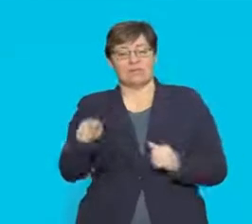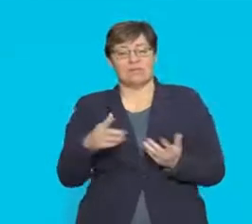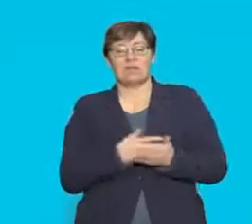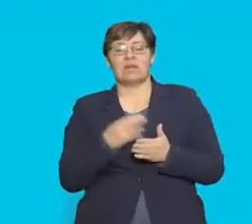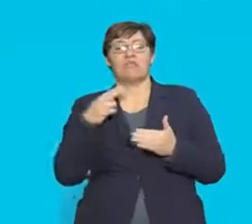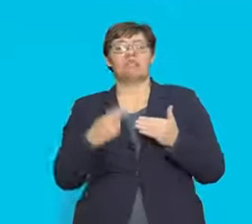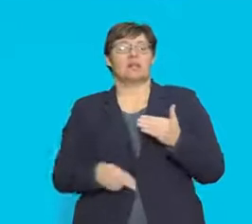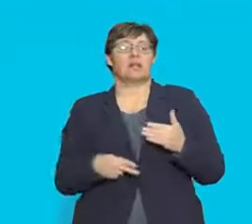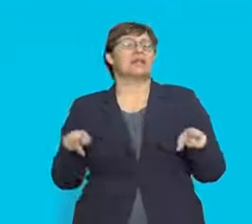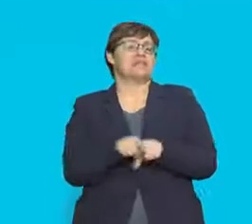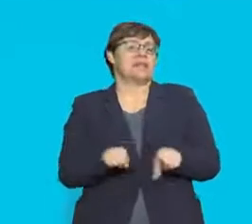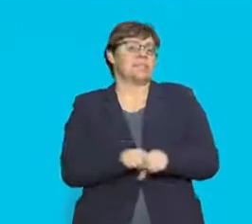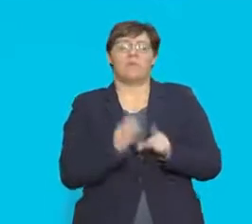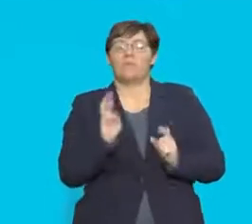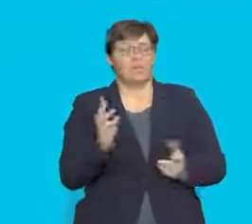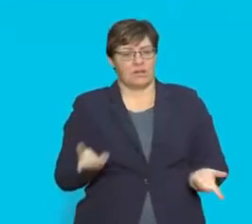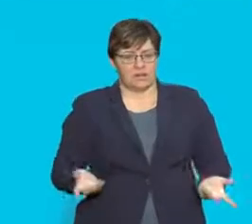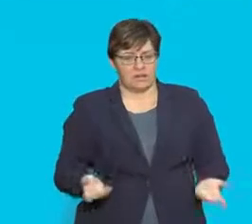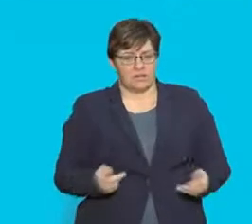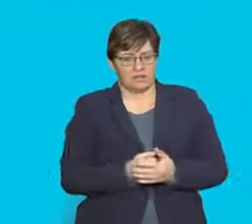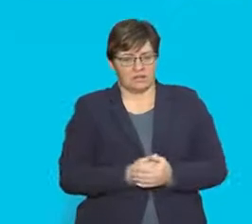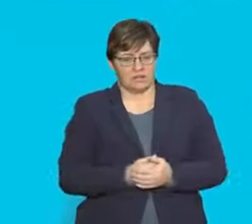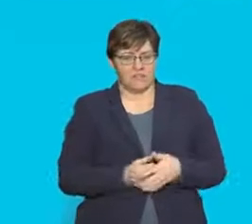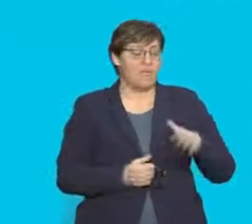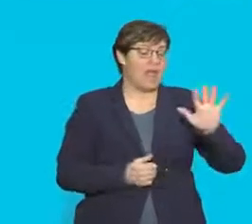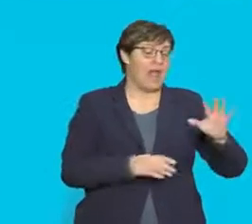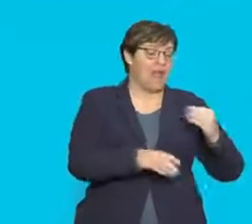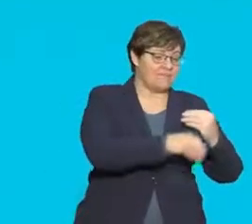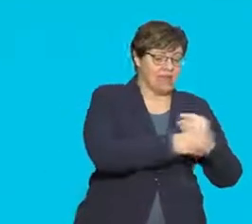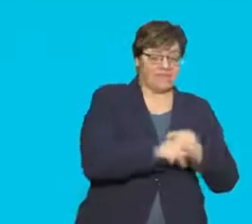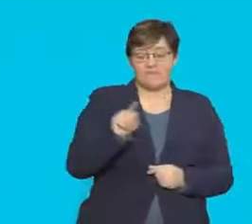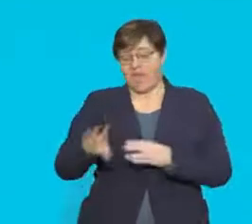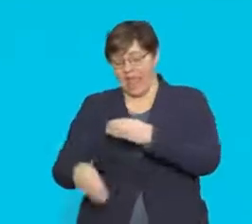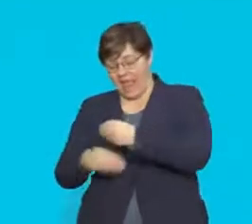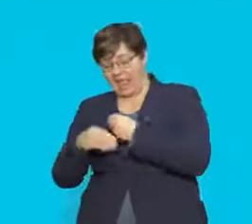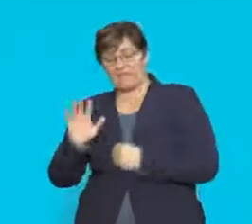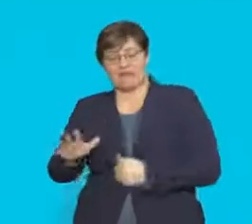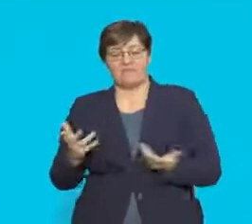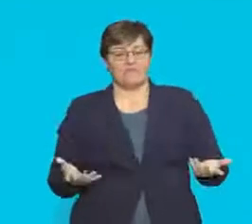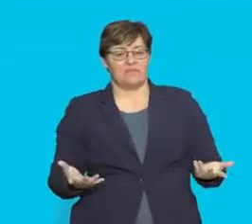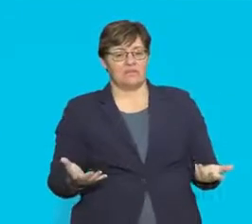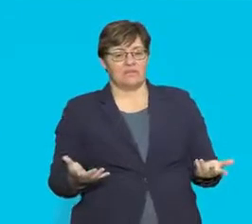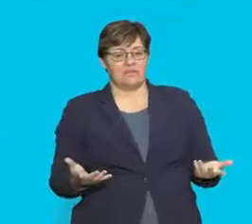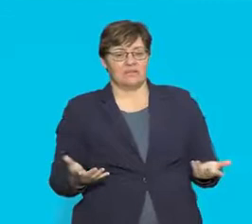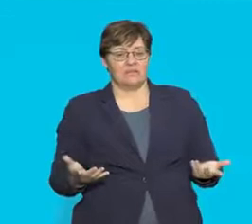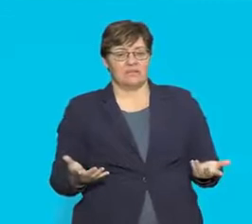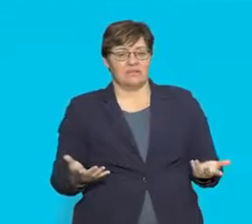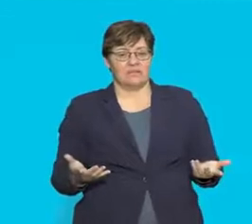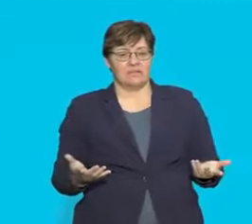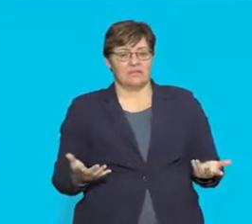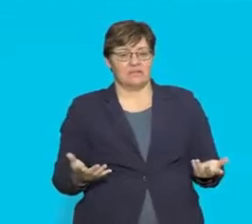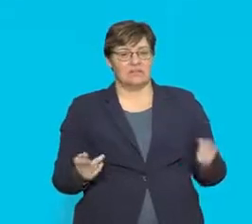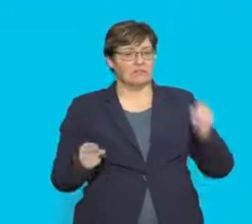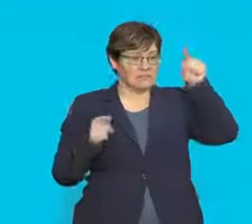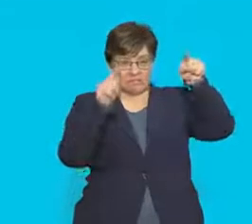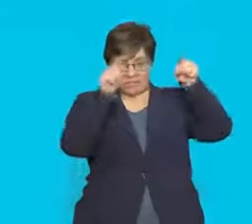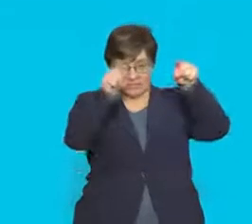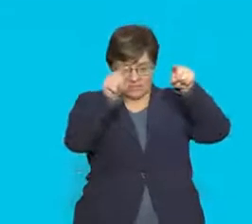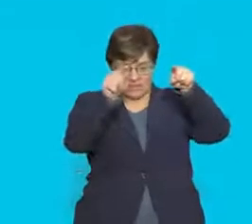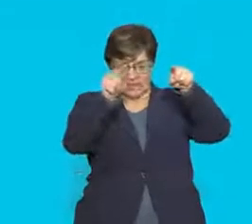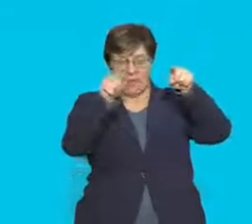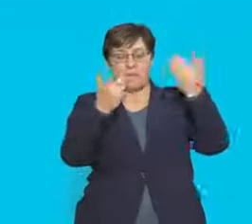my result will also be the same. So if I add five and five, because initially this was equal to this, this and that